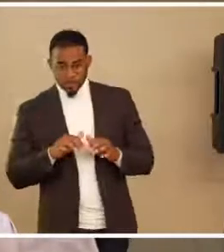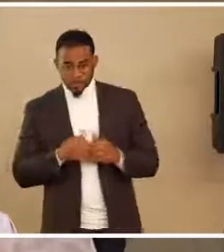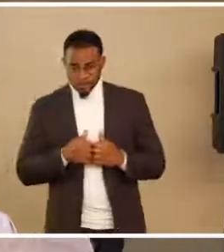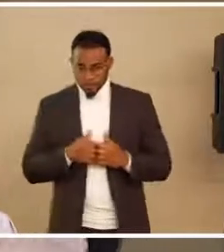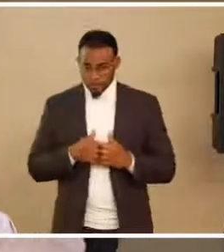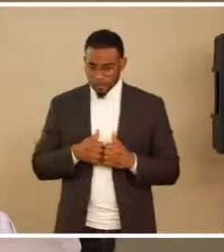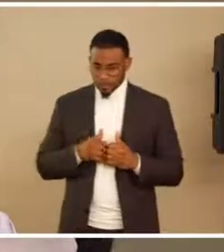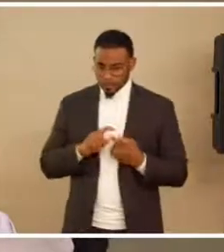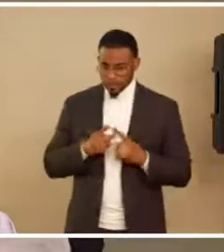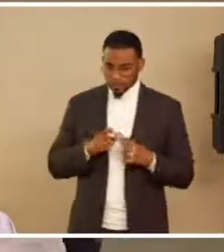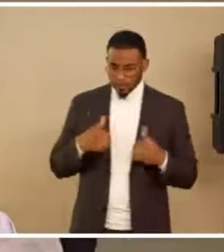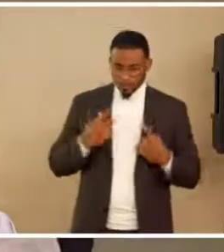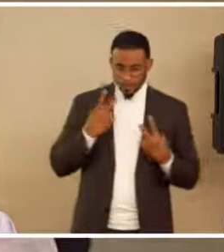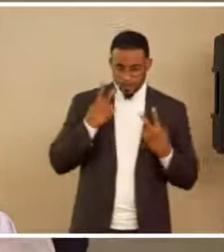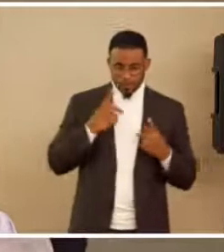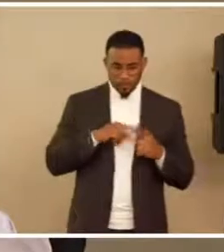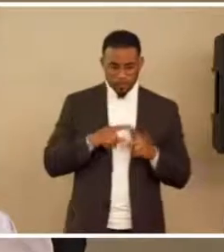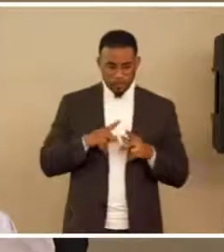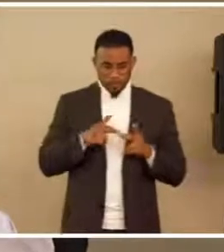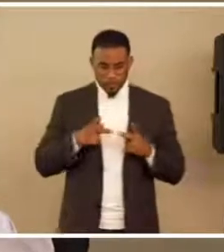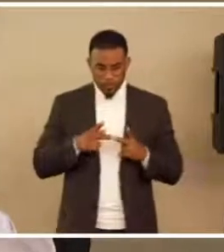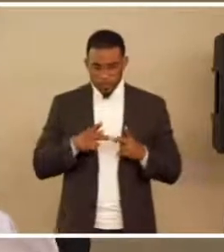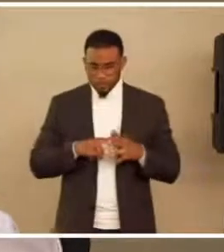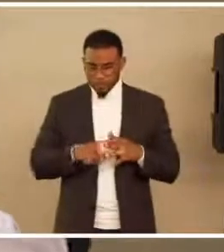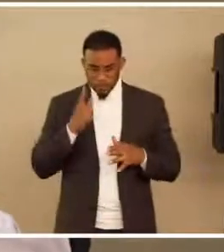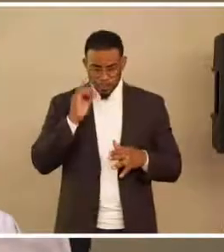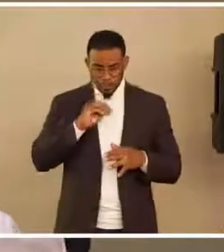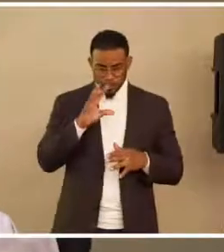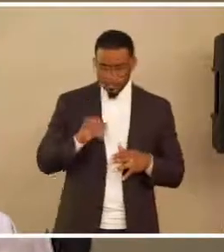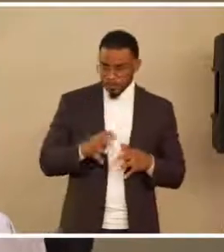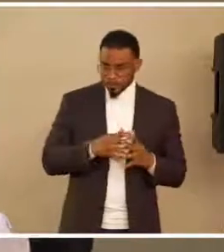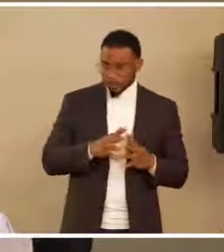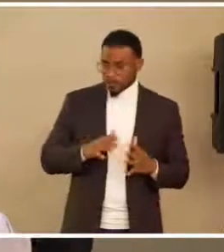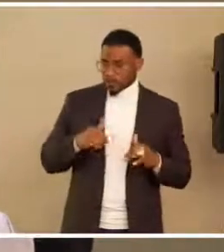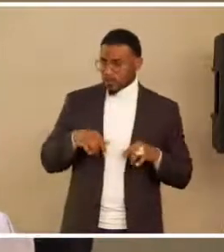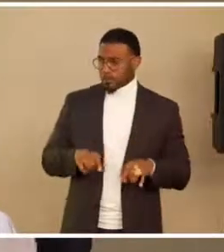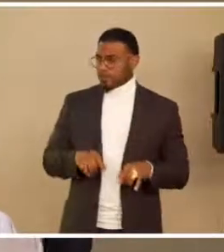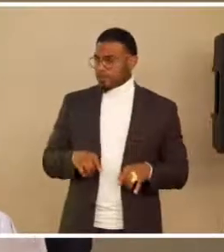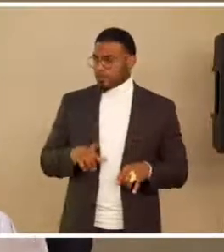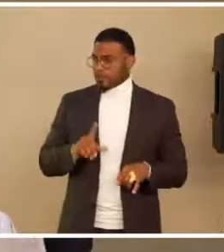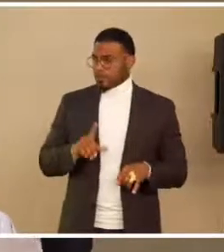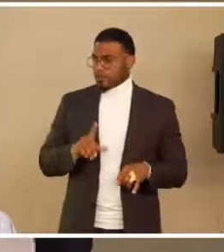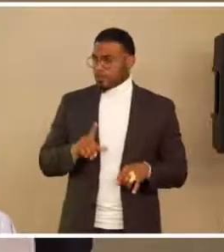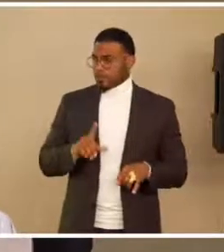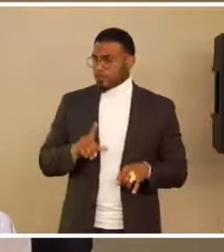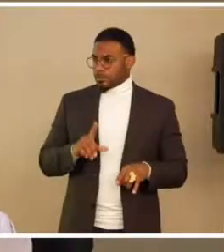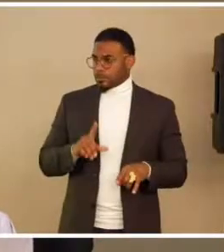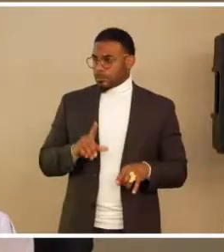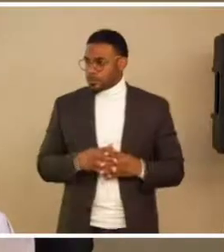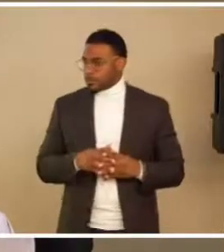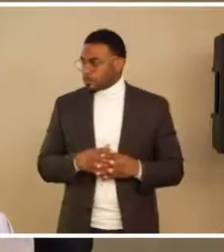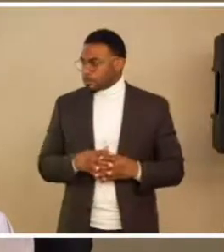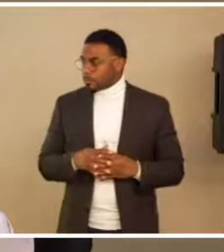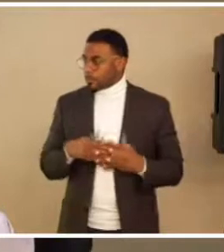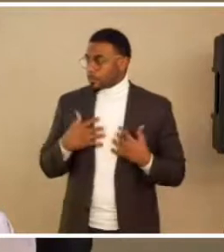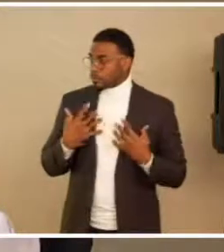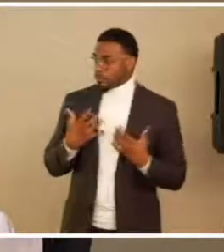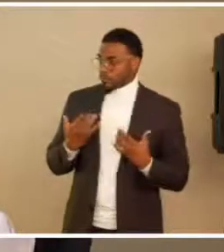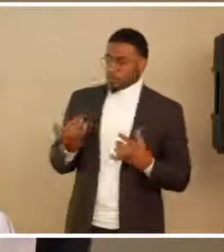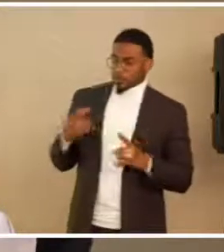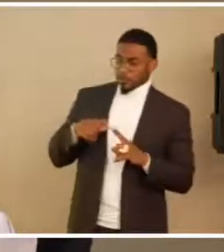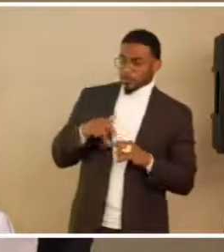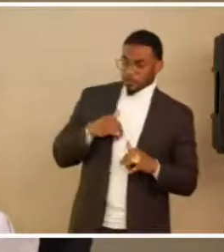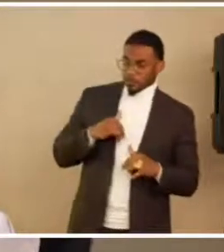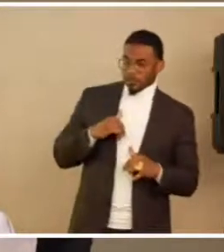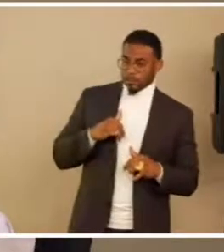how France have been seen as a place of refuge for African American during the 20th century. And I want to get back